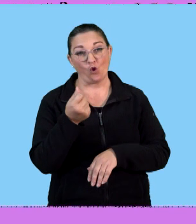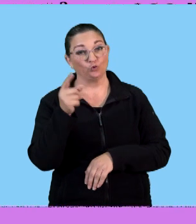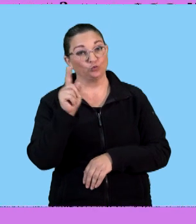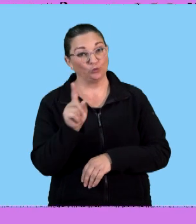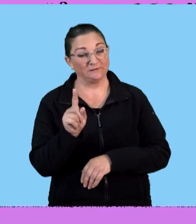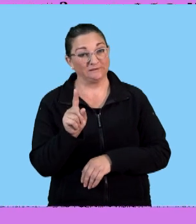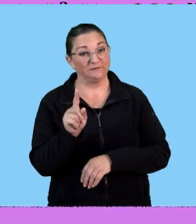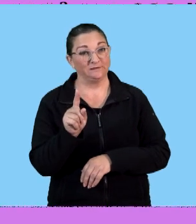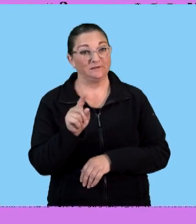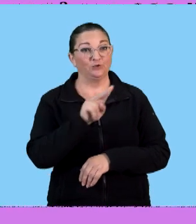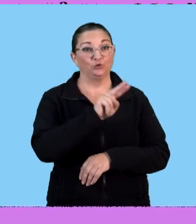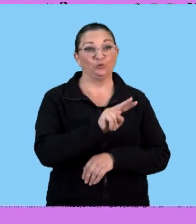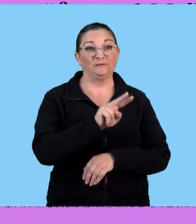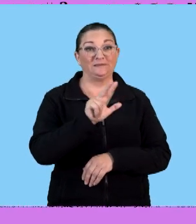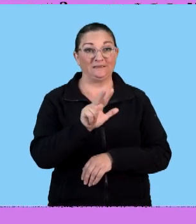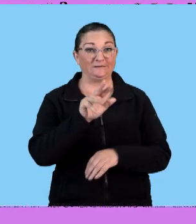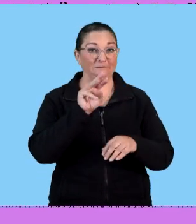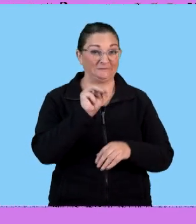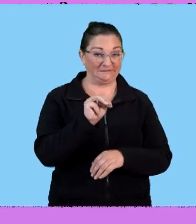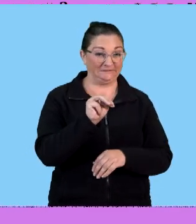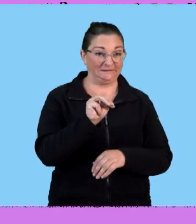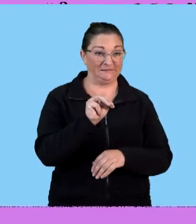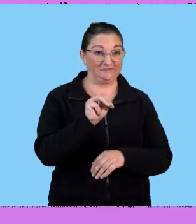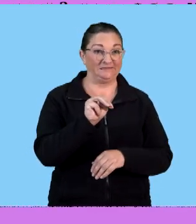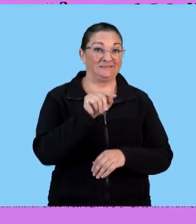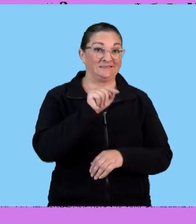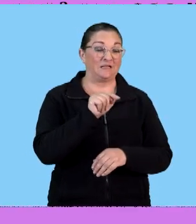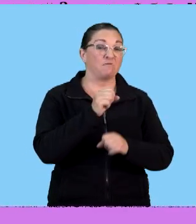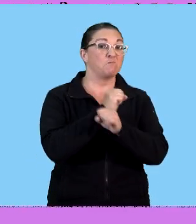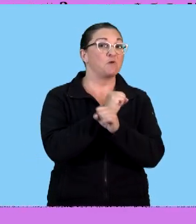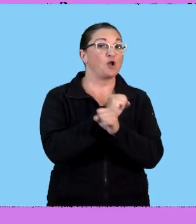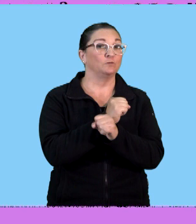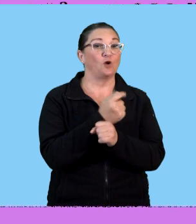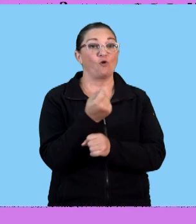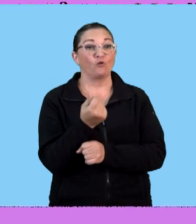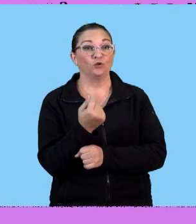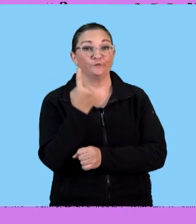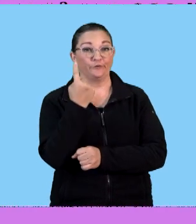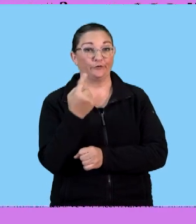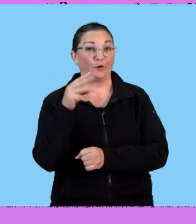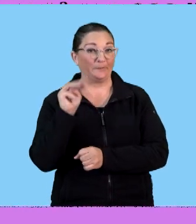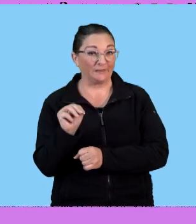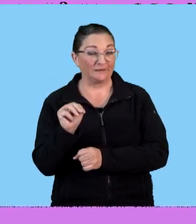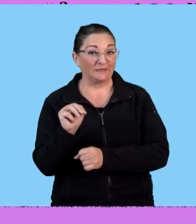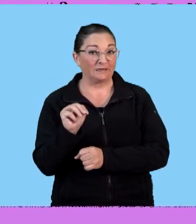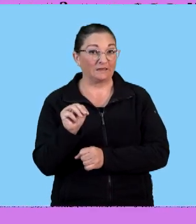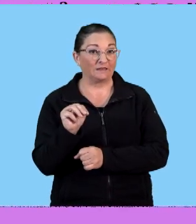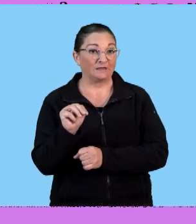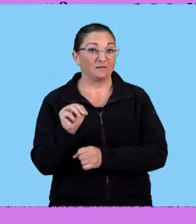will the cost be? So therefore, I'll take the 28 meters and I multiply it by the cost per meter,